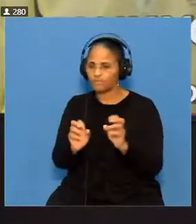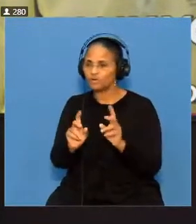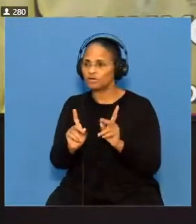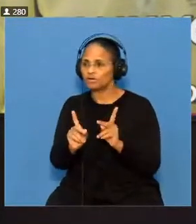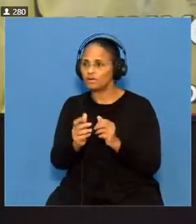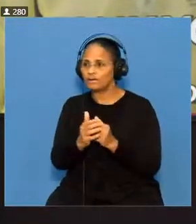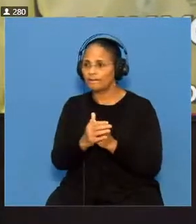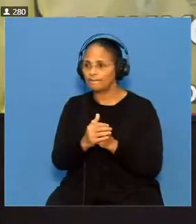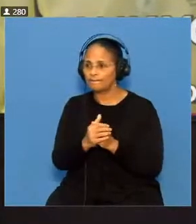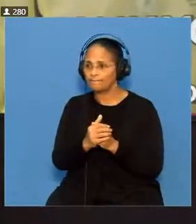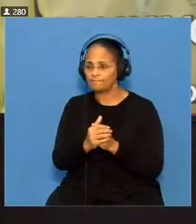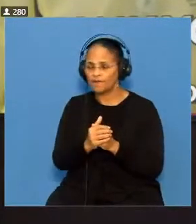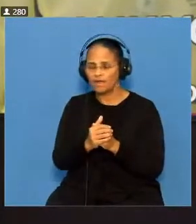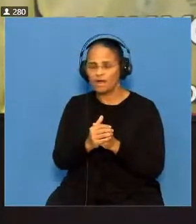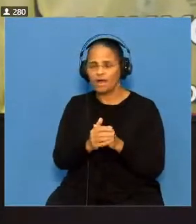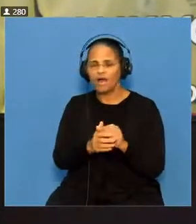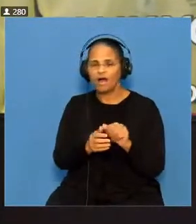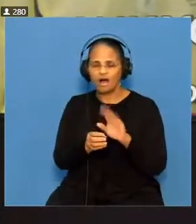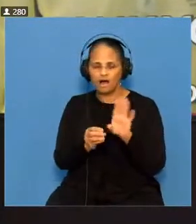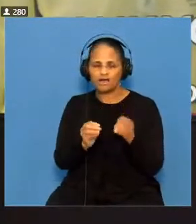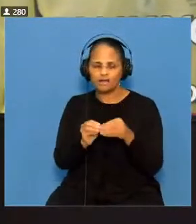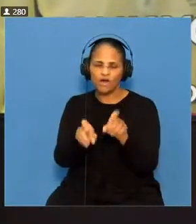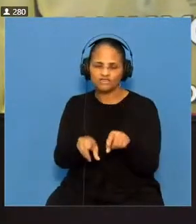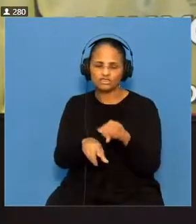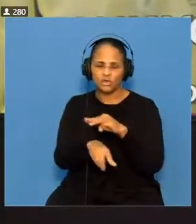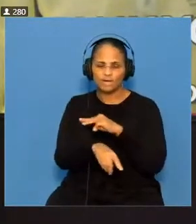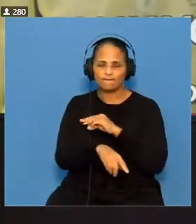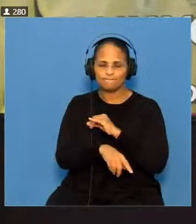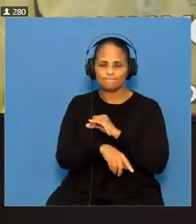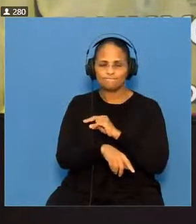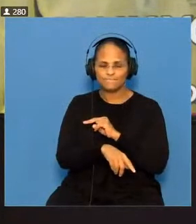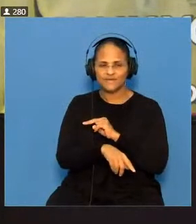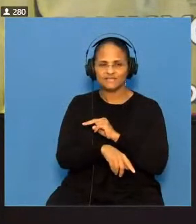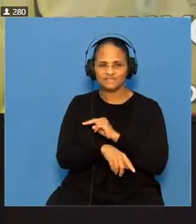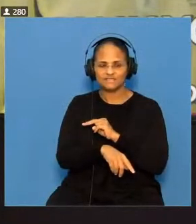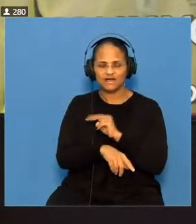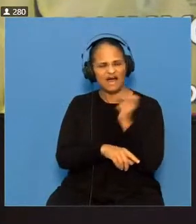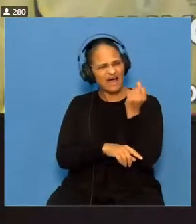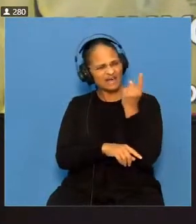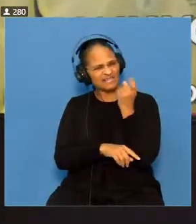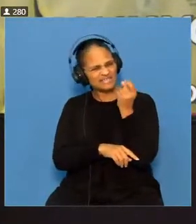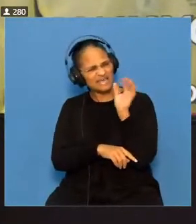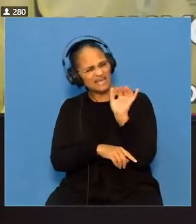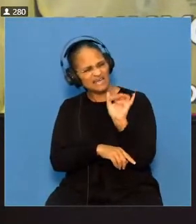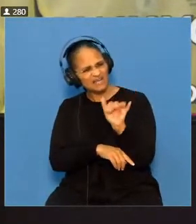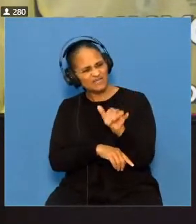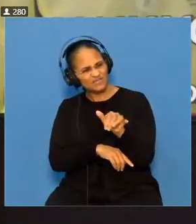One other question for you, Minister. I understand that there was a